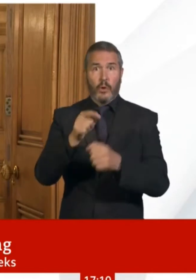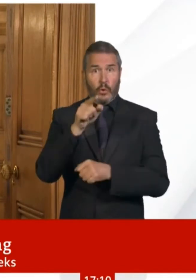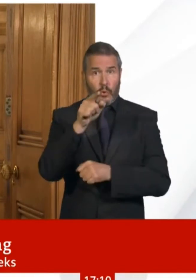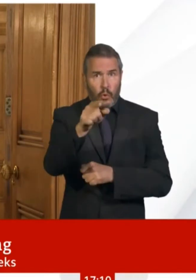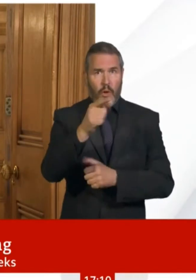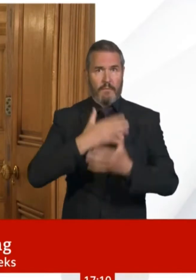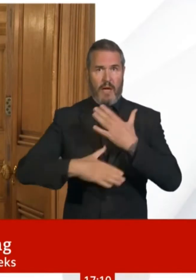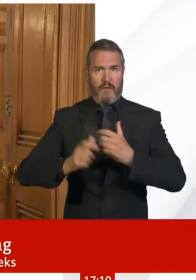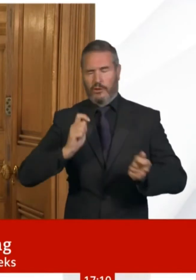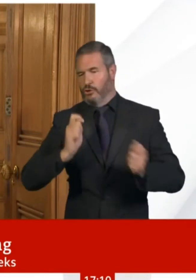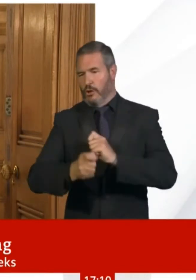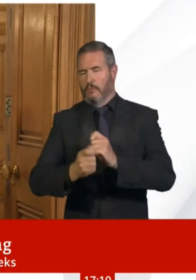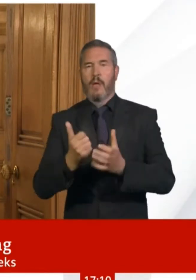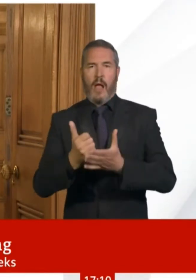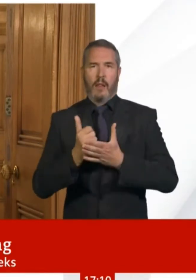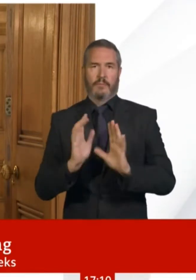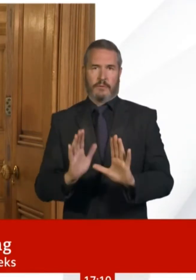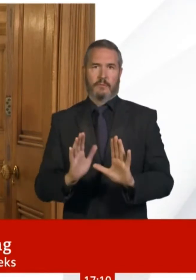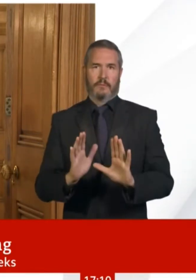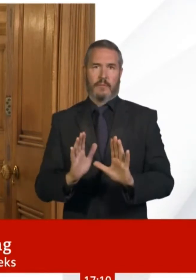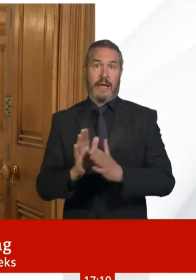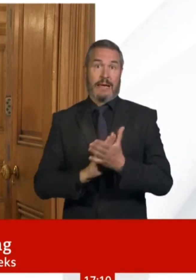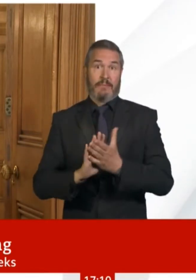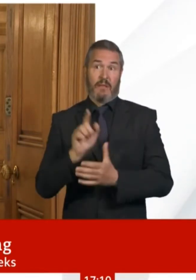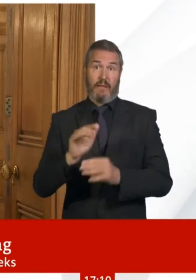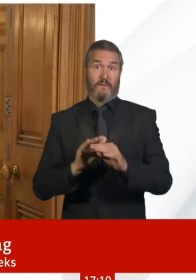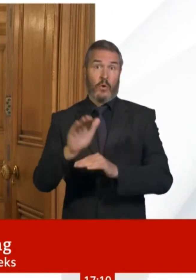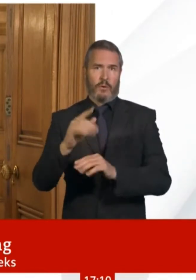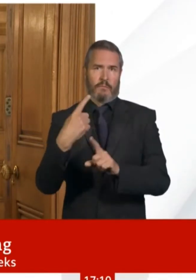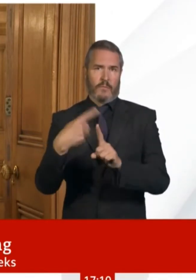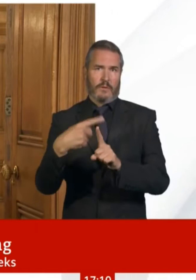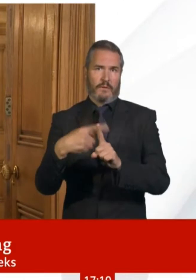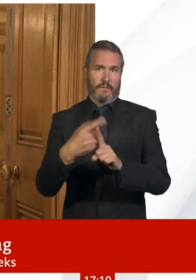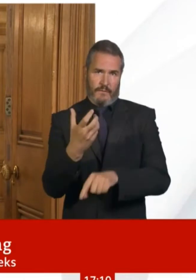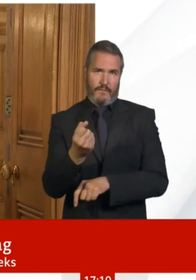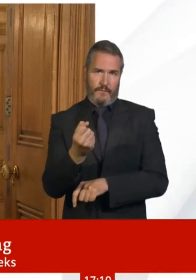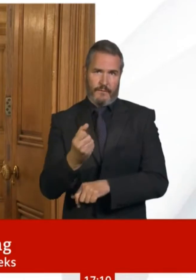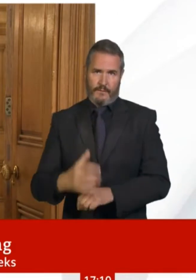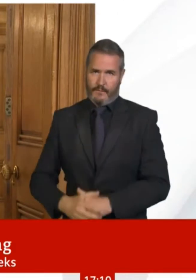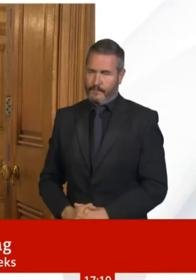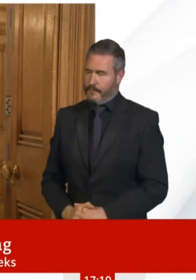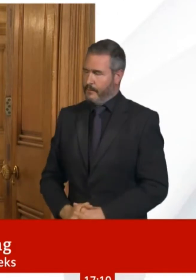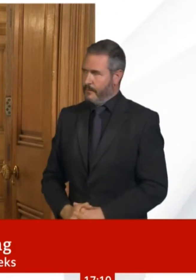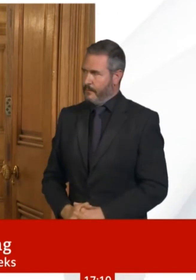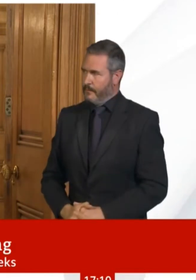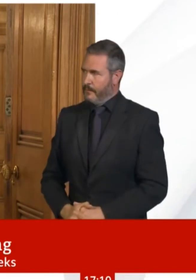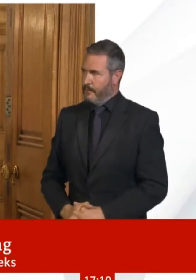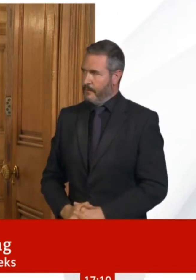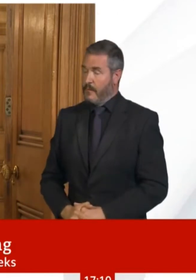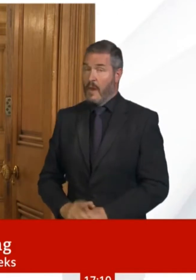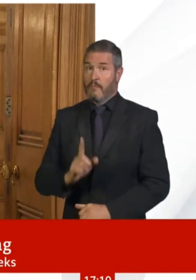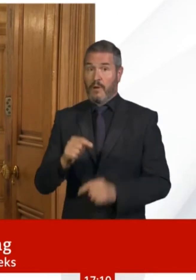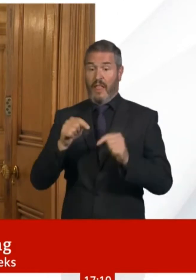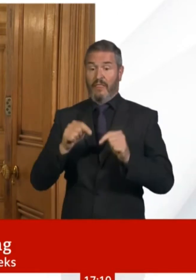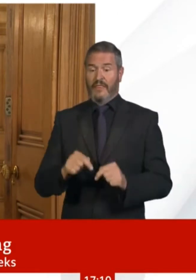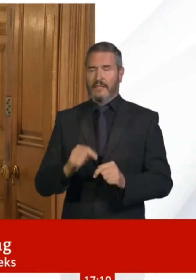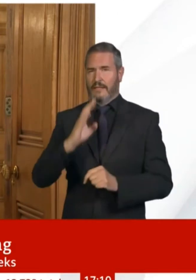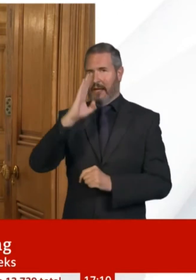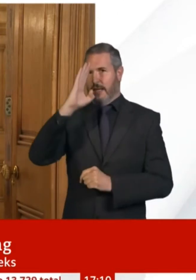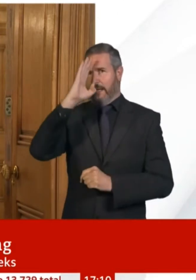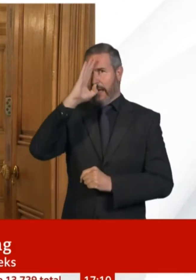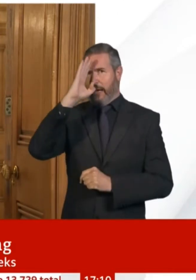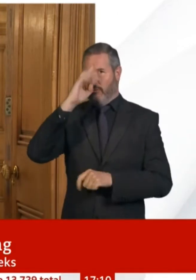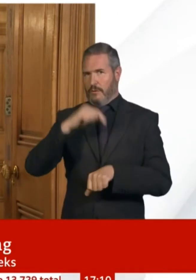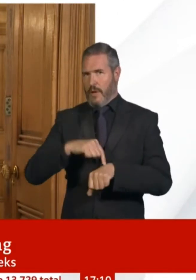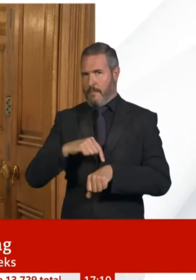off. There is light at the end of the tunnel. But we're now at both a delicate and a dangerous stage in